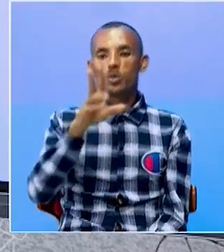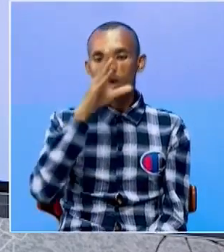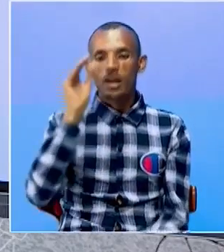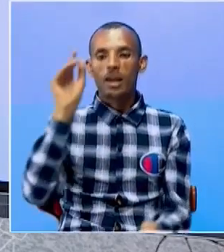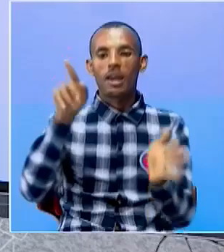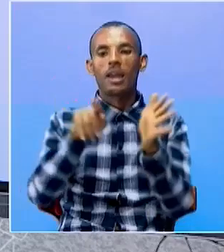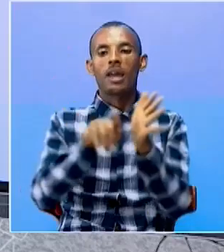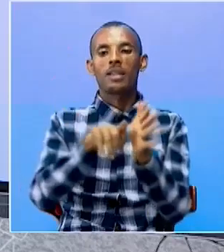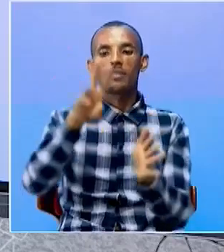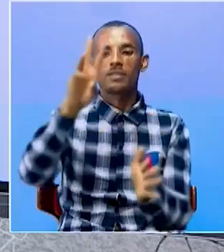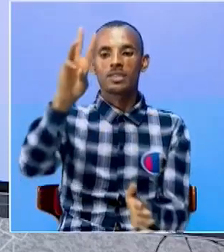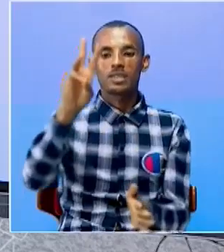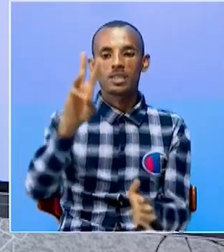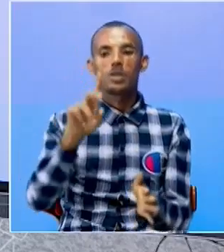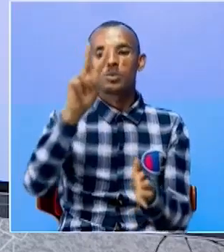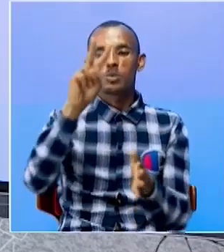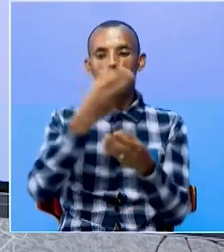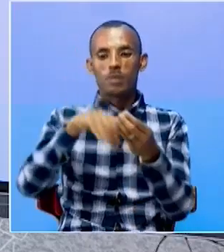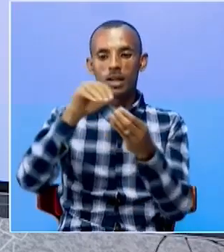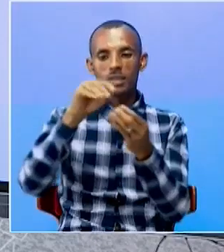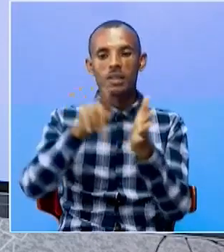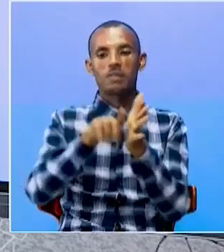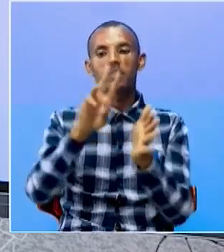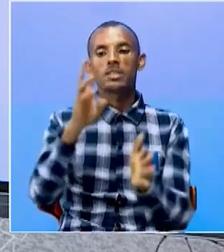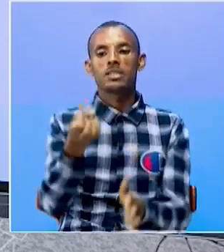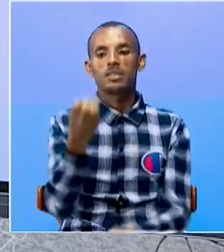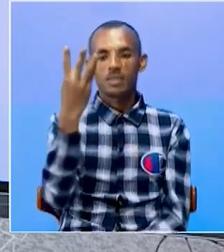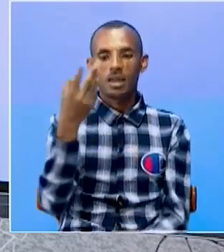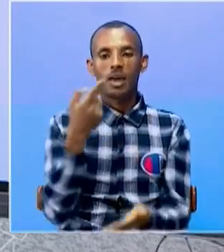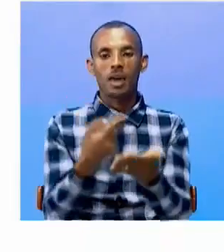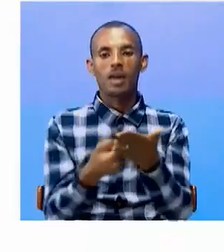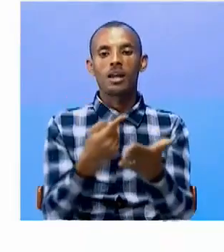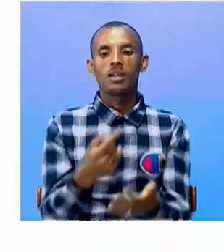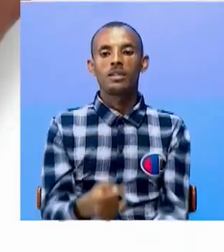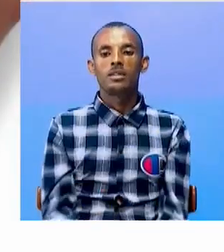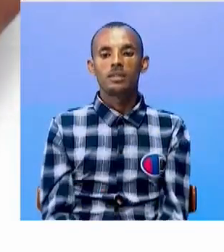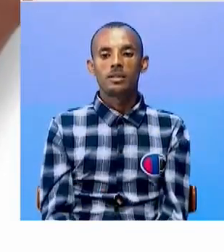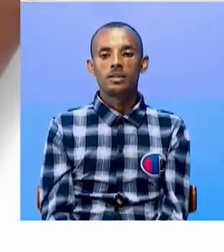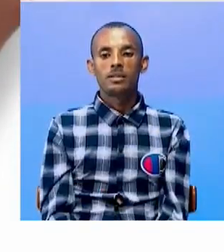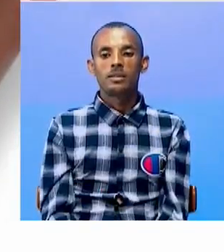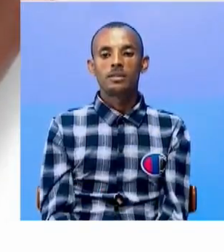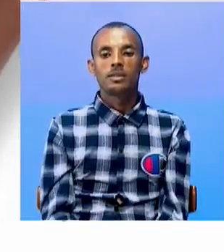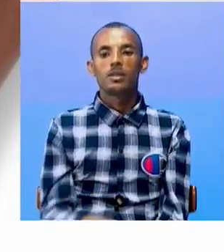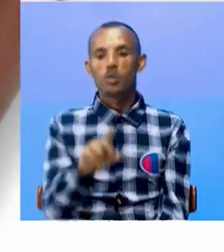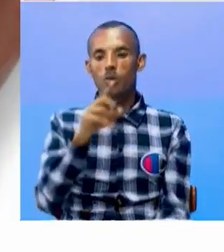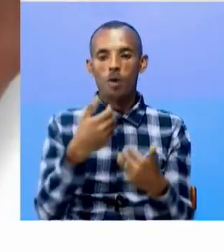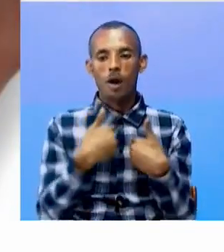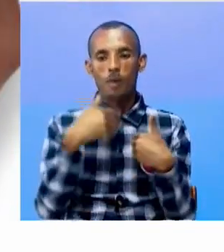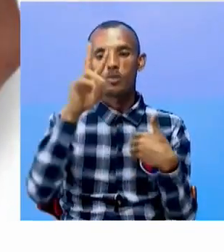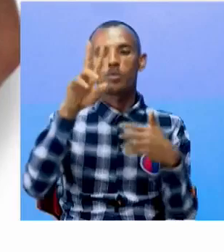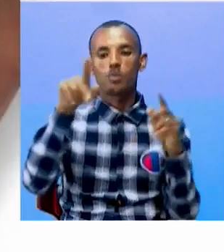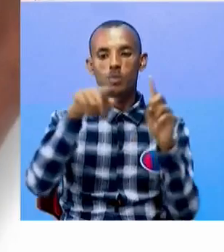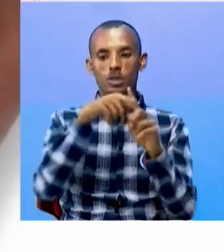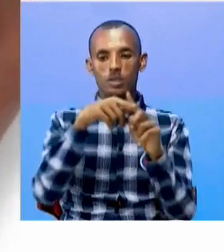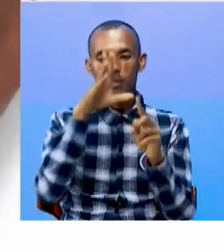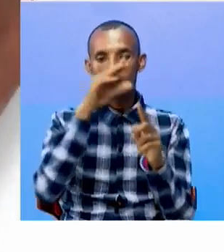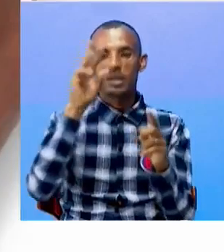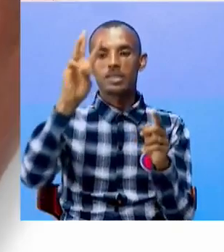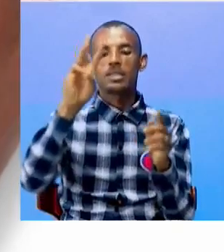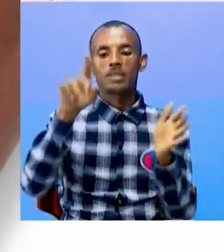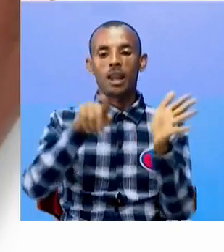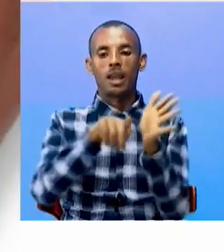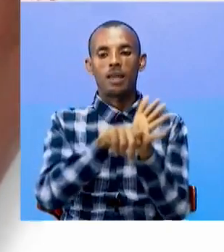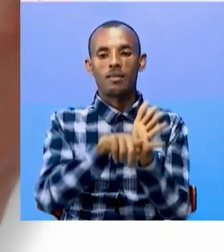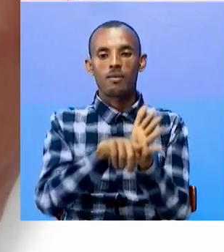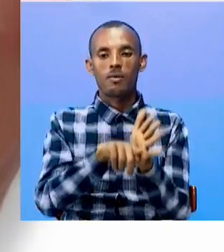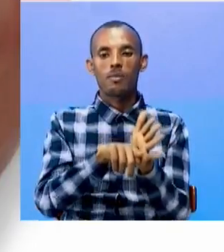6. What's the sum of 2 and negative 6? Here, you have 2 positive and 6 negative.